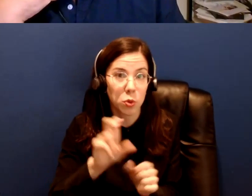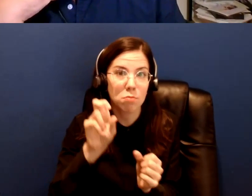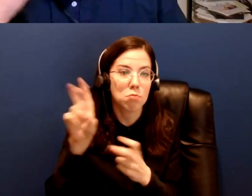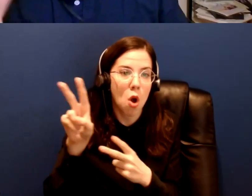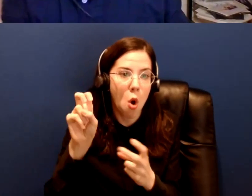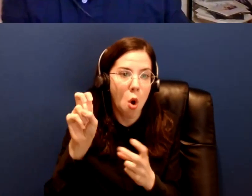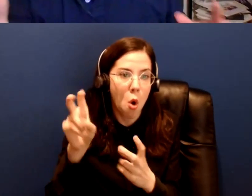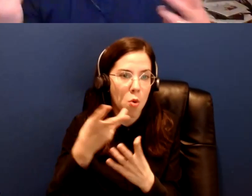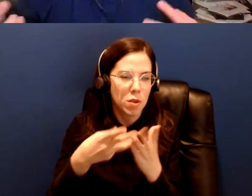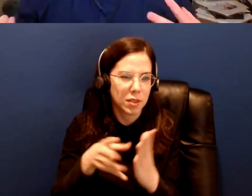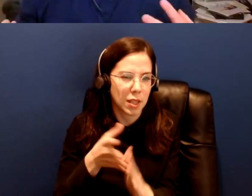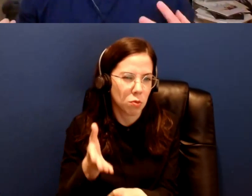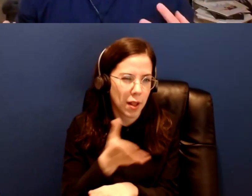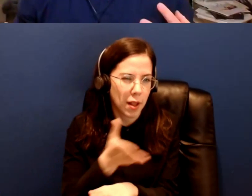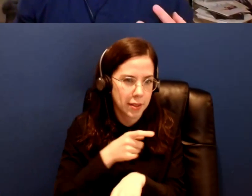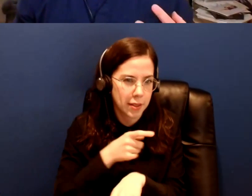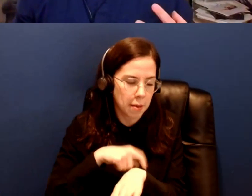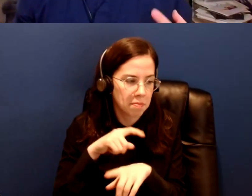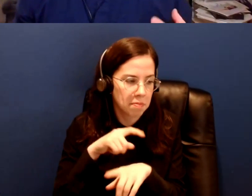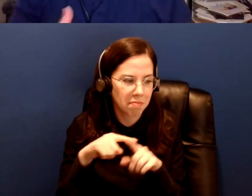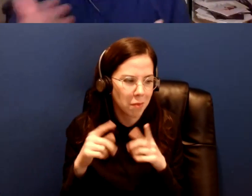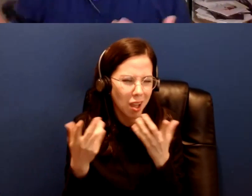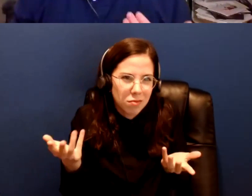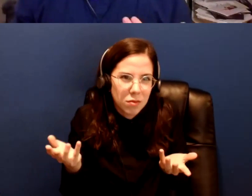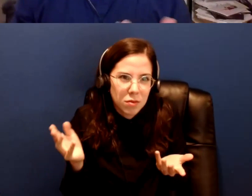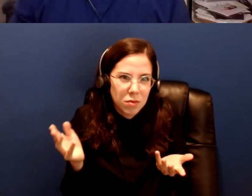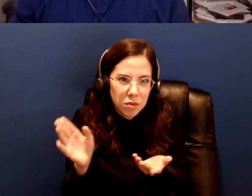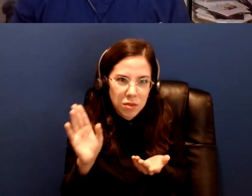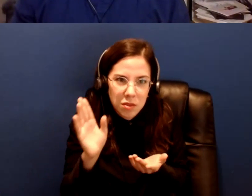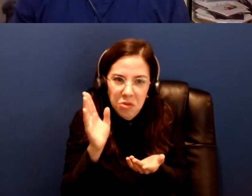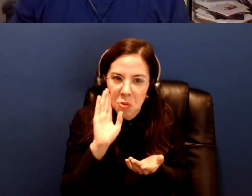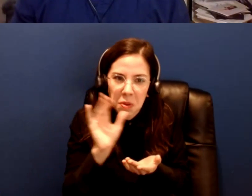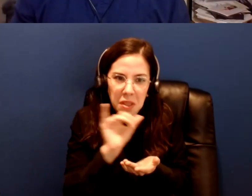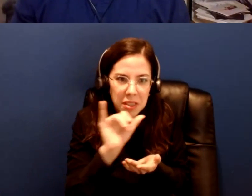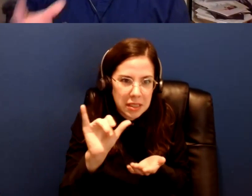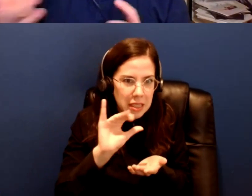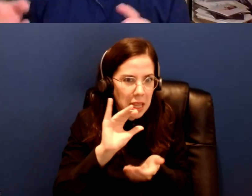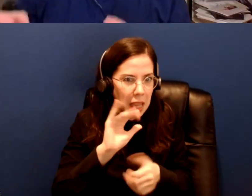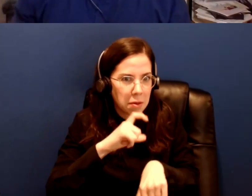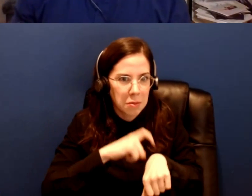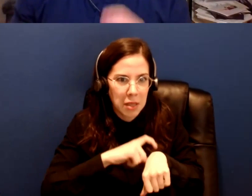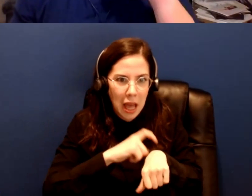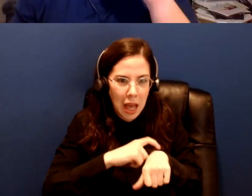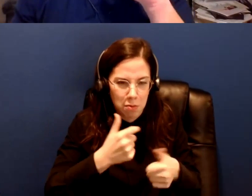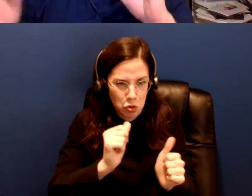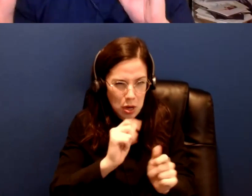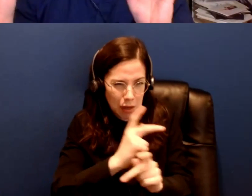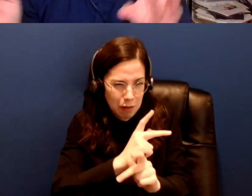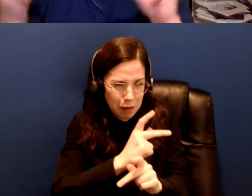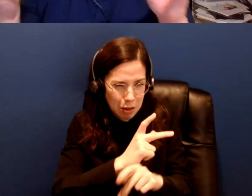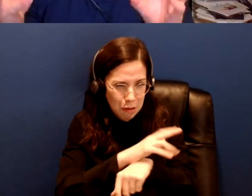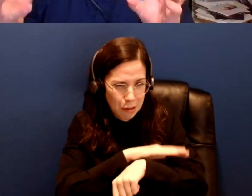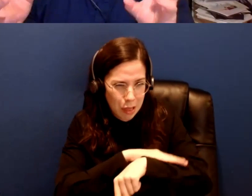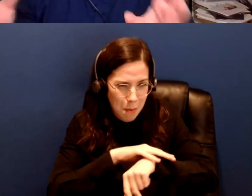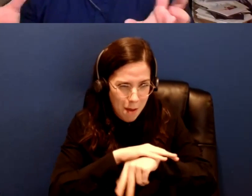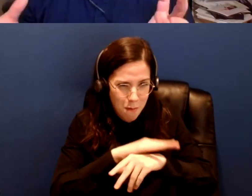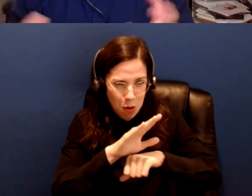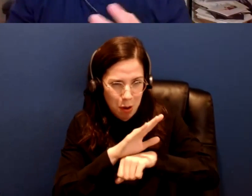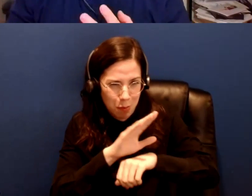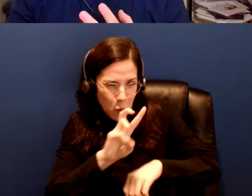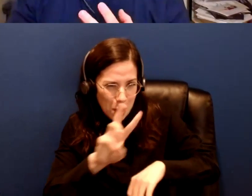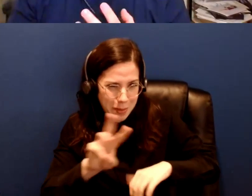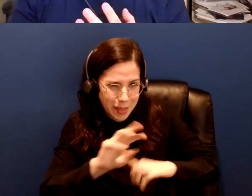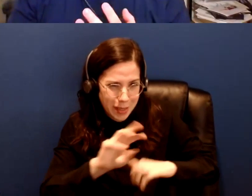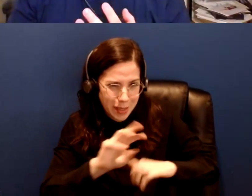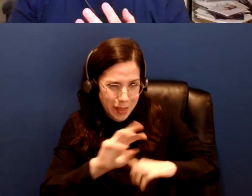Mm, but it ended up being like we would spend just the same amount of time figuring out that platform and programming it to do what